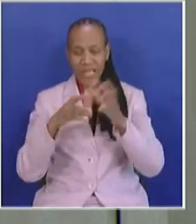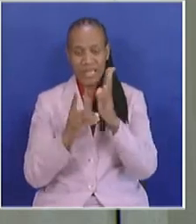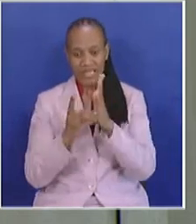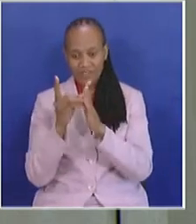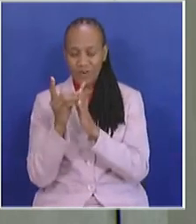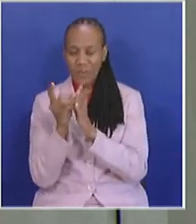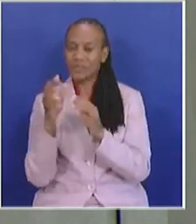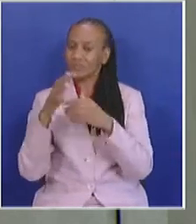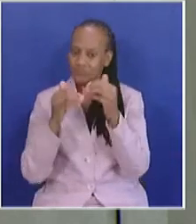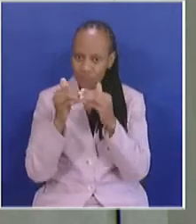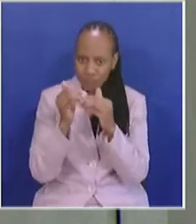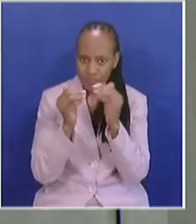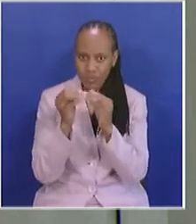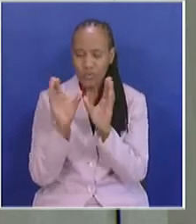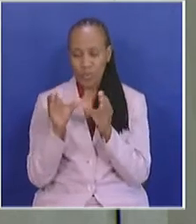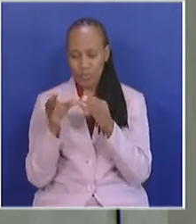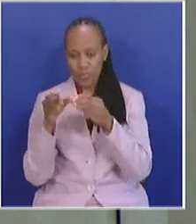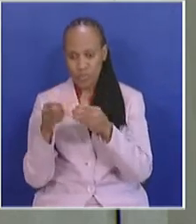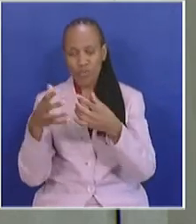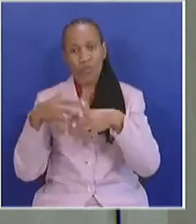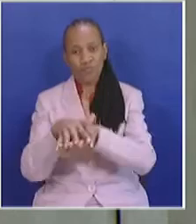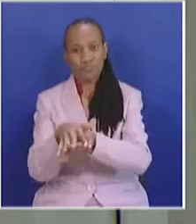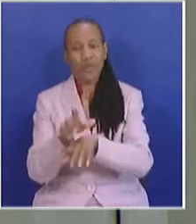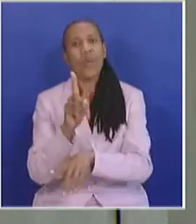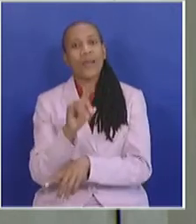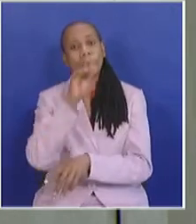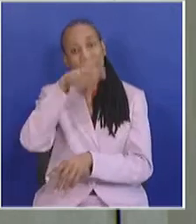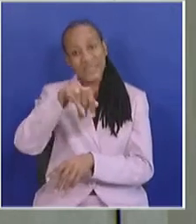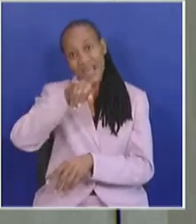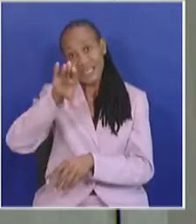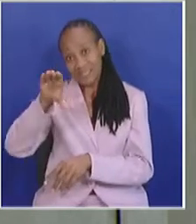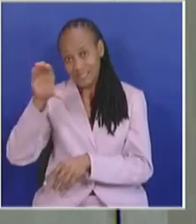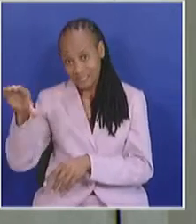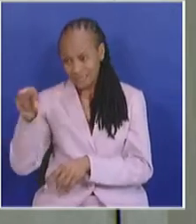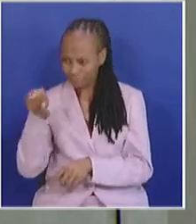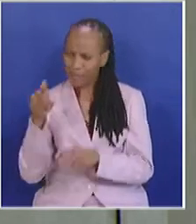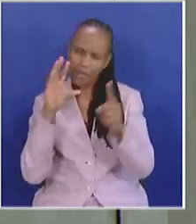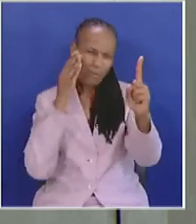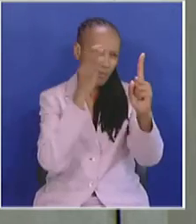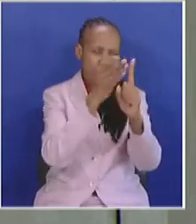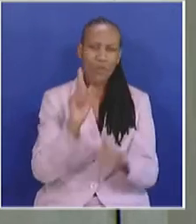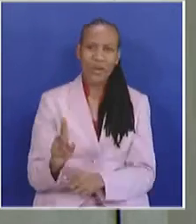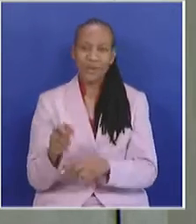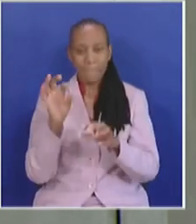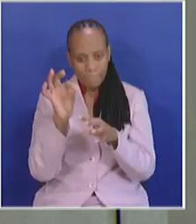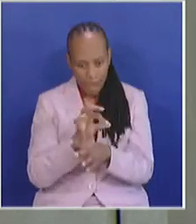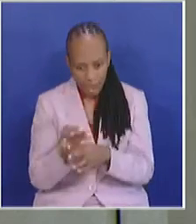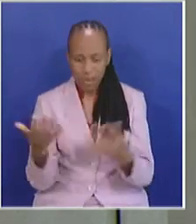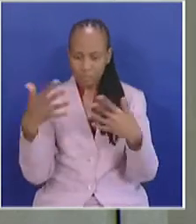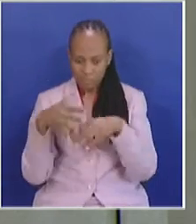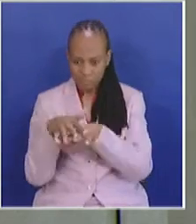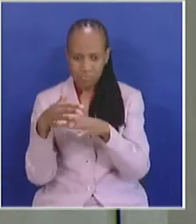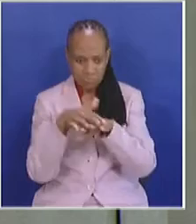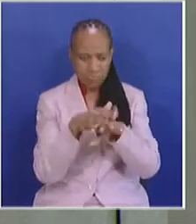Commission. The aim of the PICC is to respond to plan and coordinate a